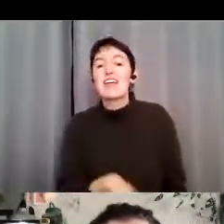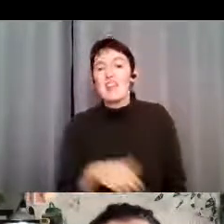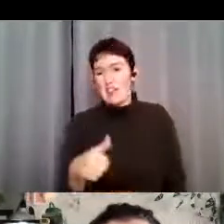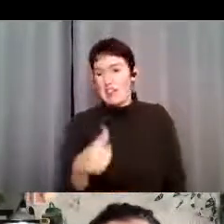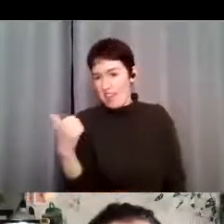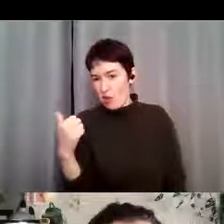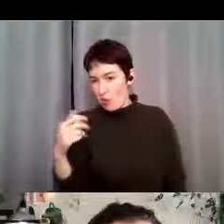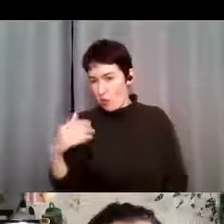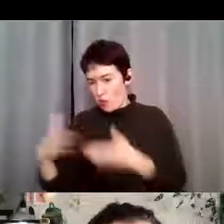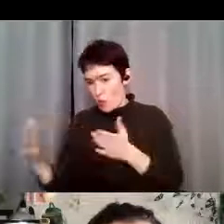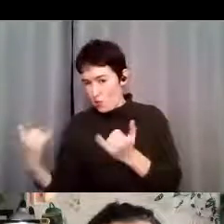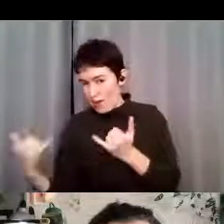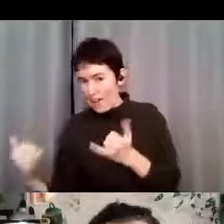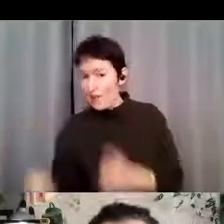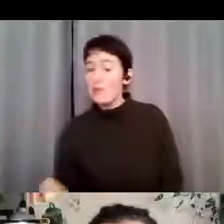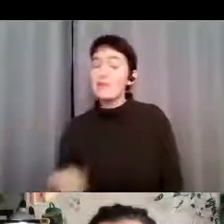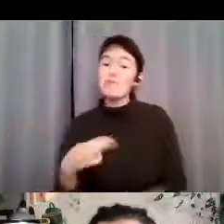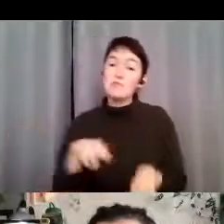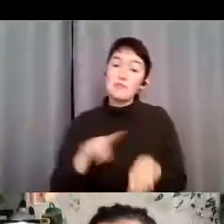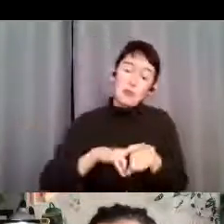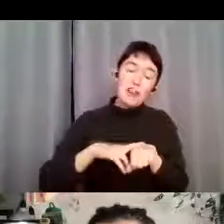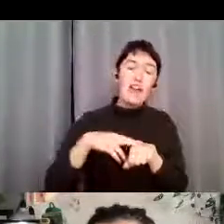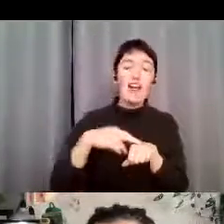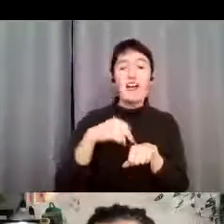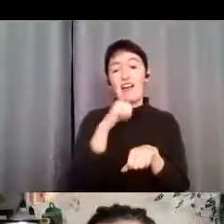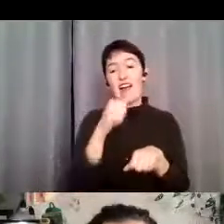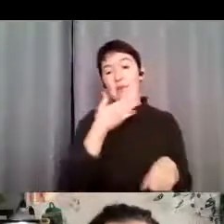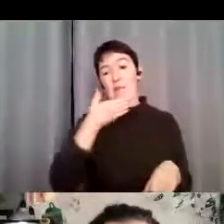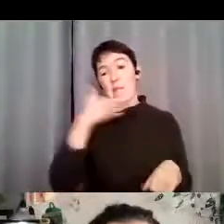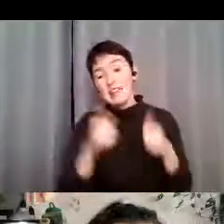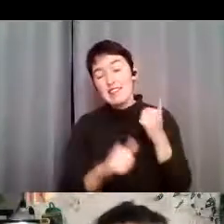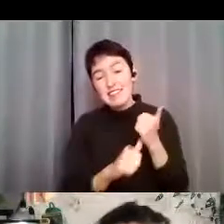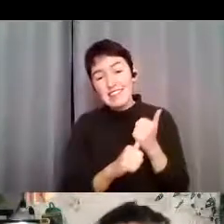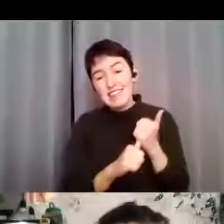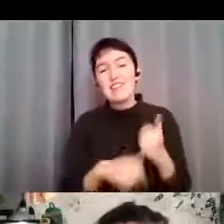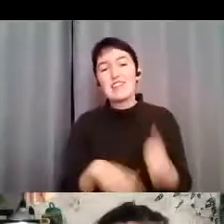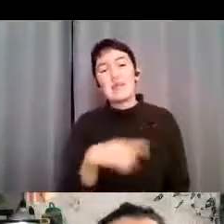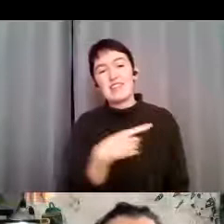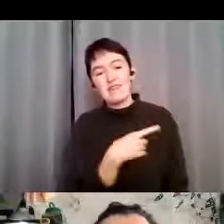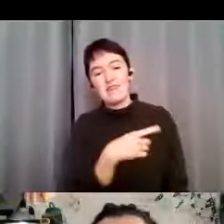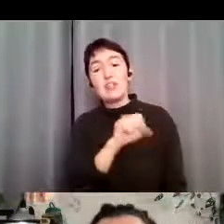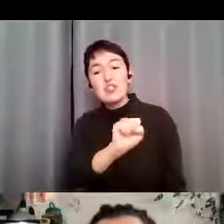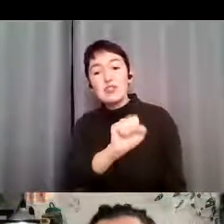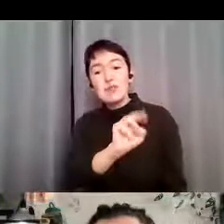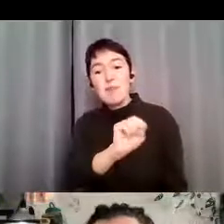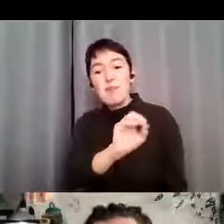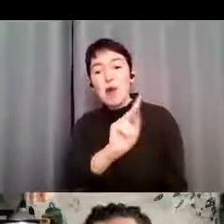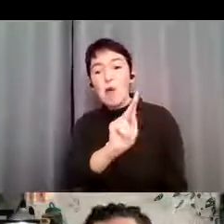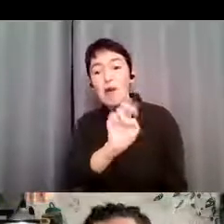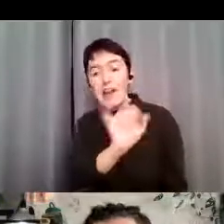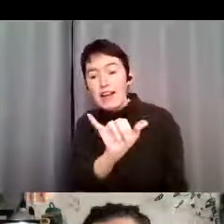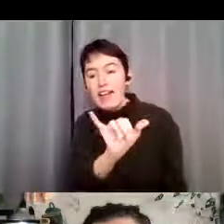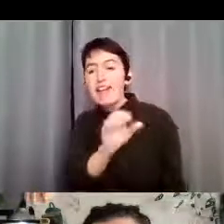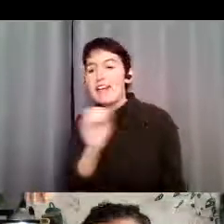see, they generally don't do a very good job of assisting me. So this is Smokey, this is Apple Dumpling, and as you